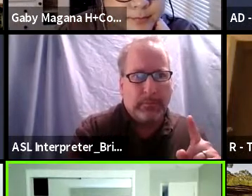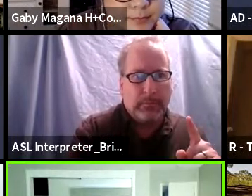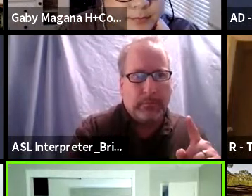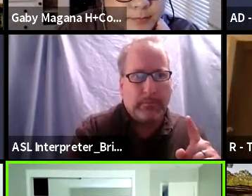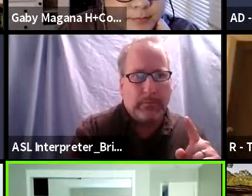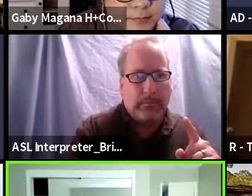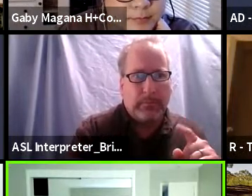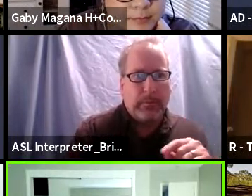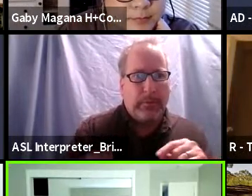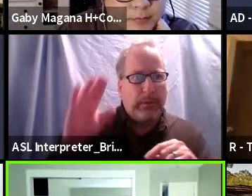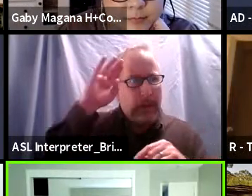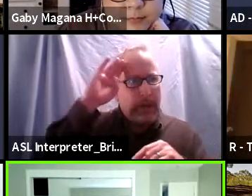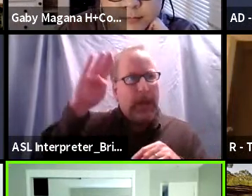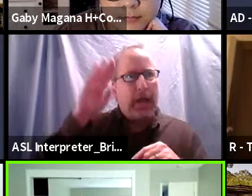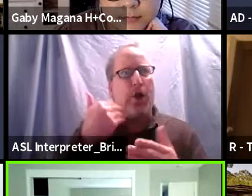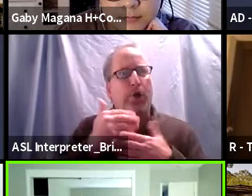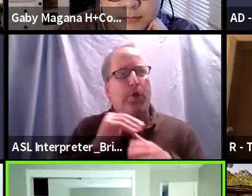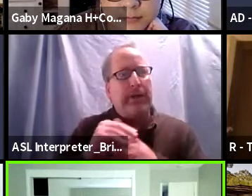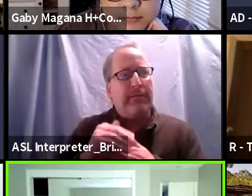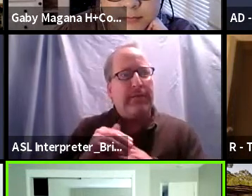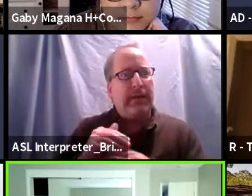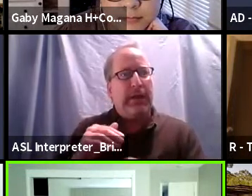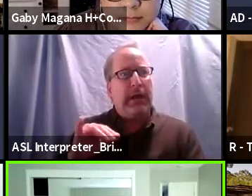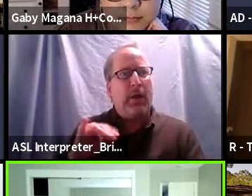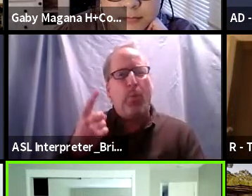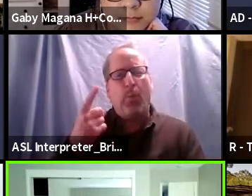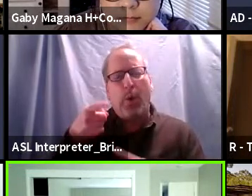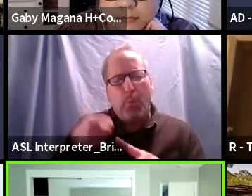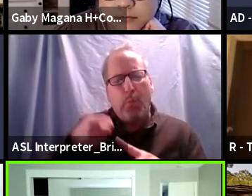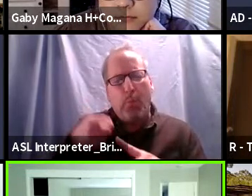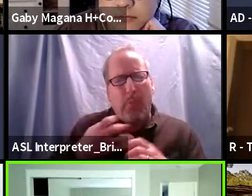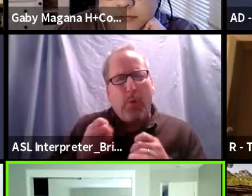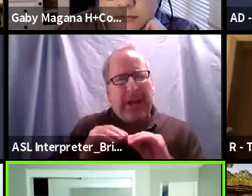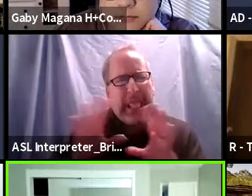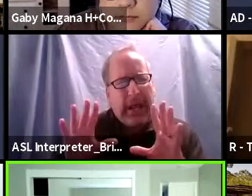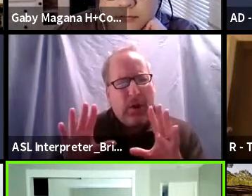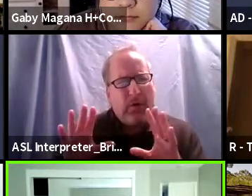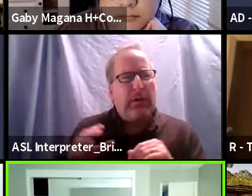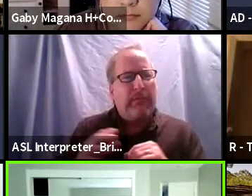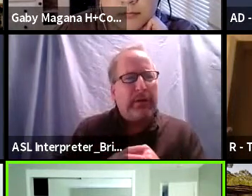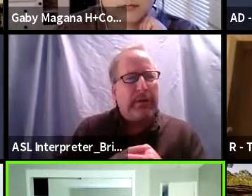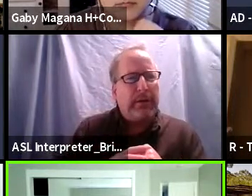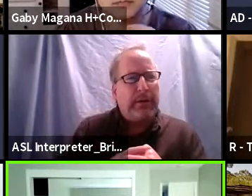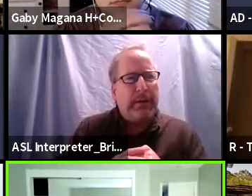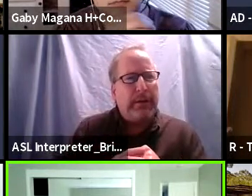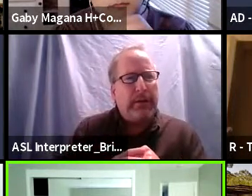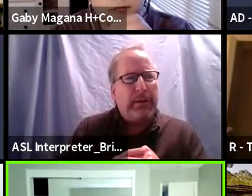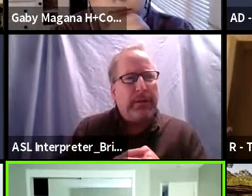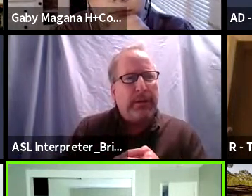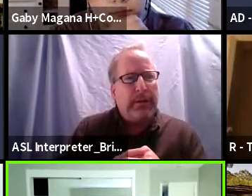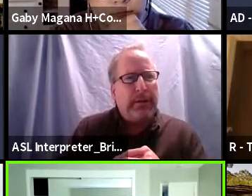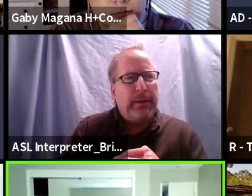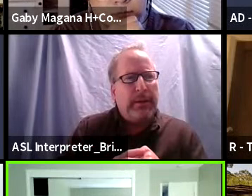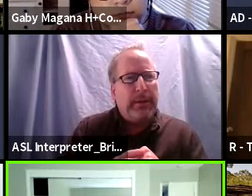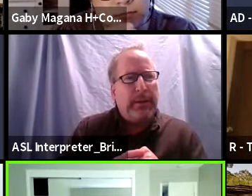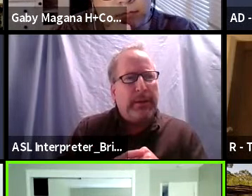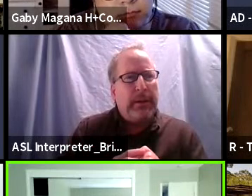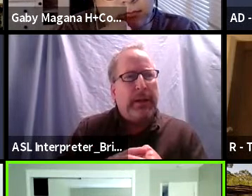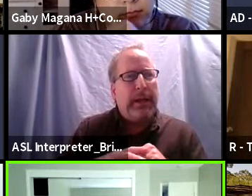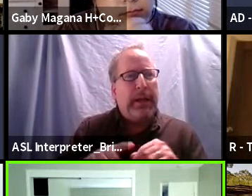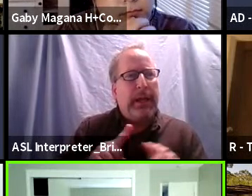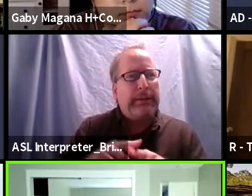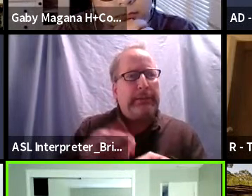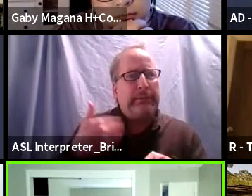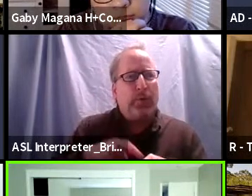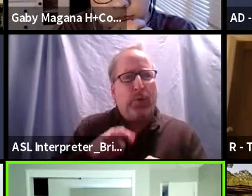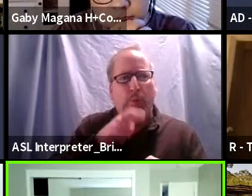Hi, good evening. So just, I guess as a point of clarification, as kind of somebody who's also involved and maybe